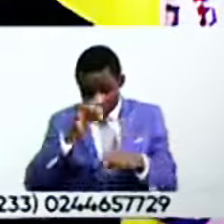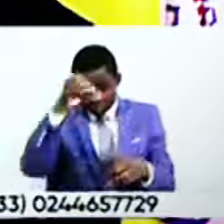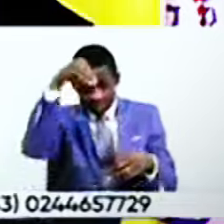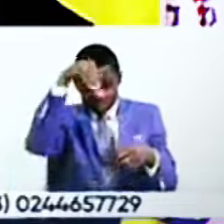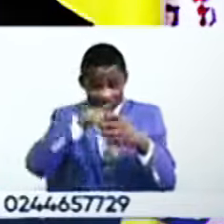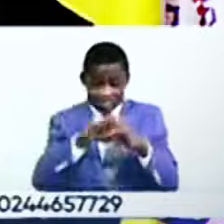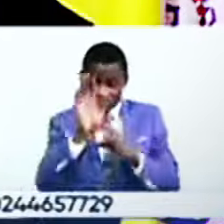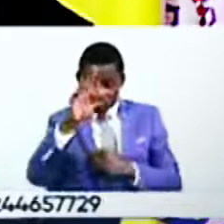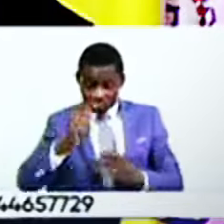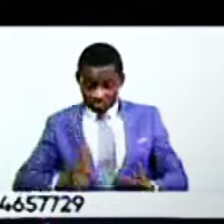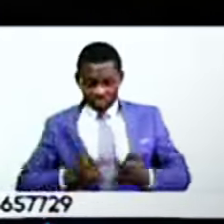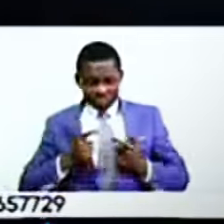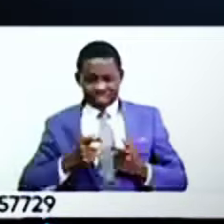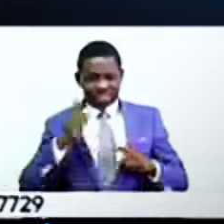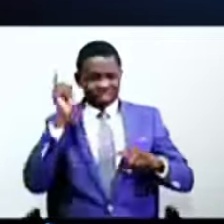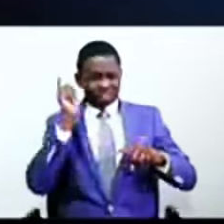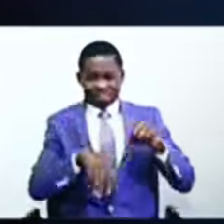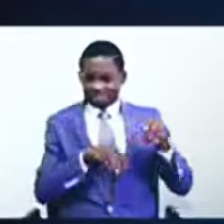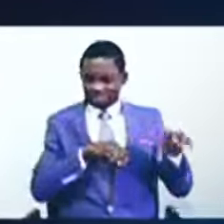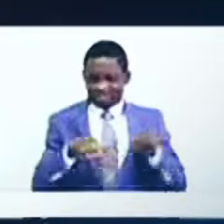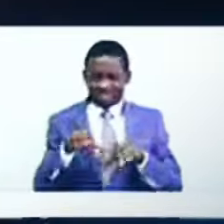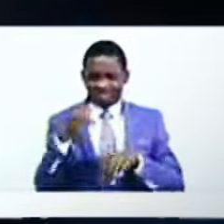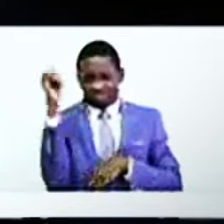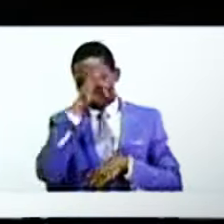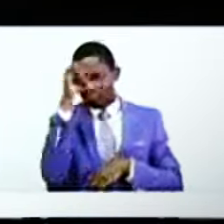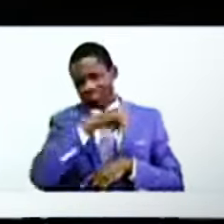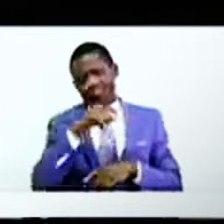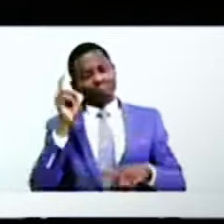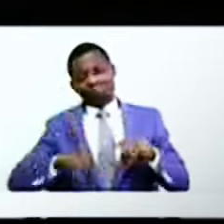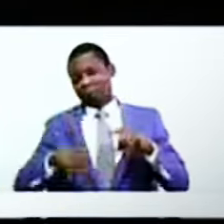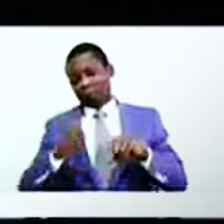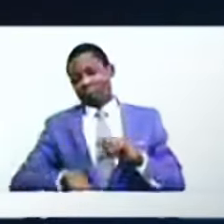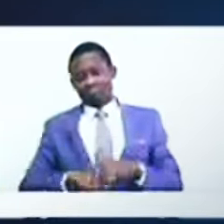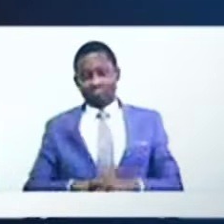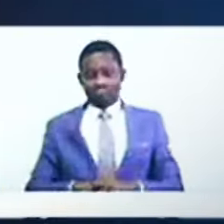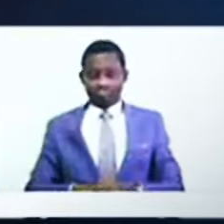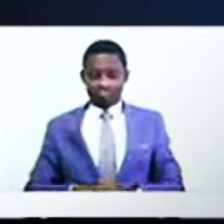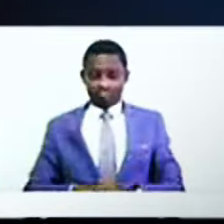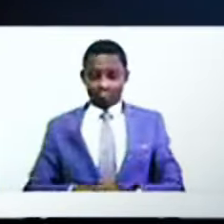here. Won't to me more obra bia sebe.